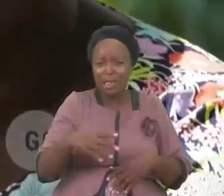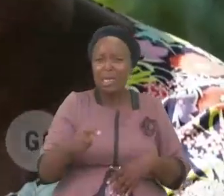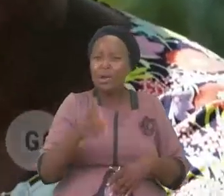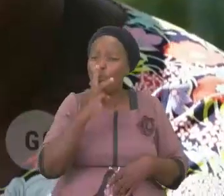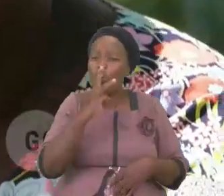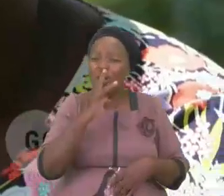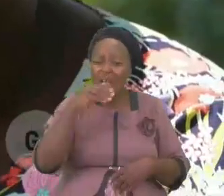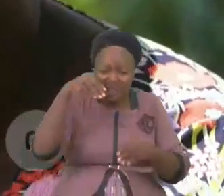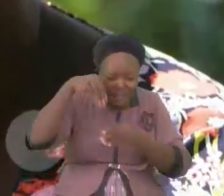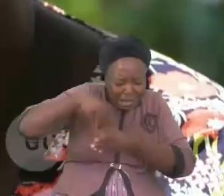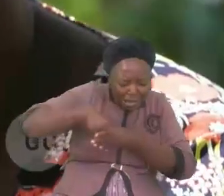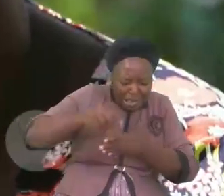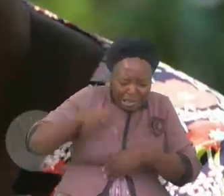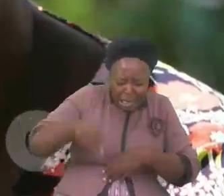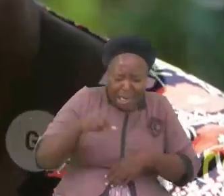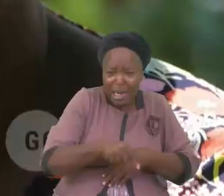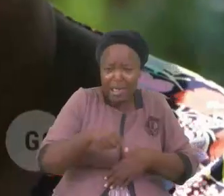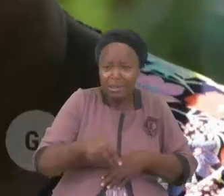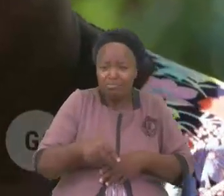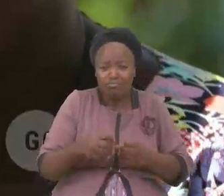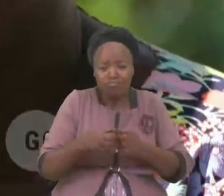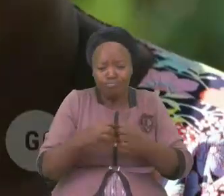Start pouring water, drawing water.